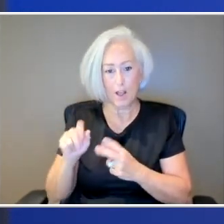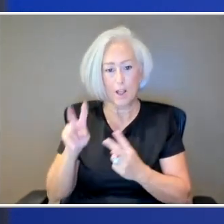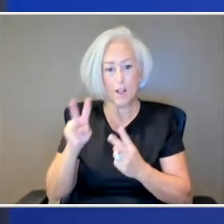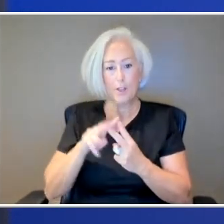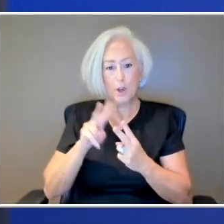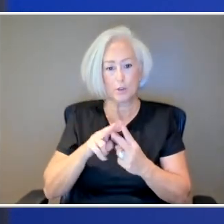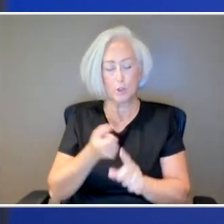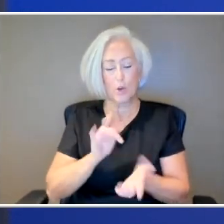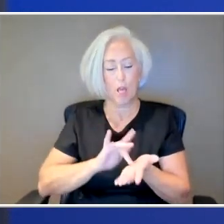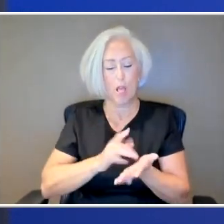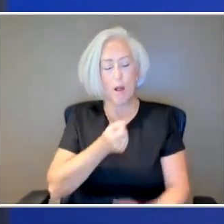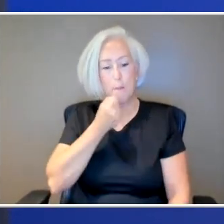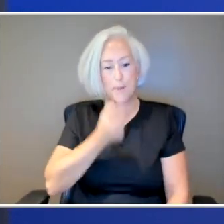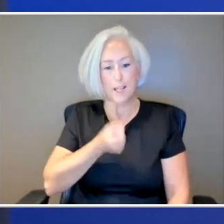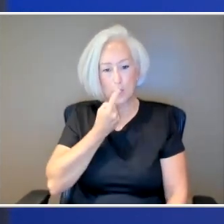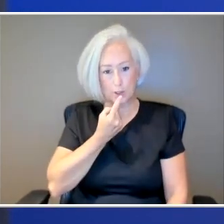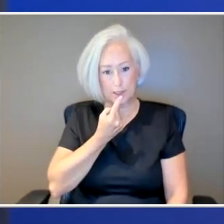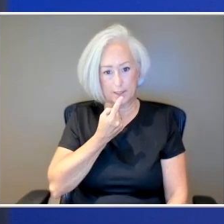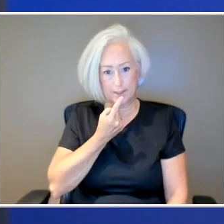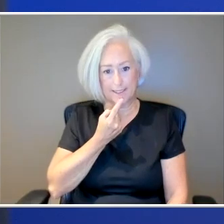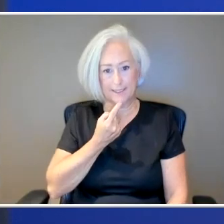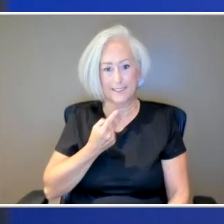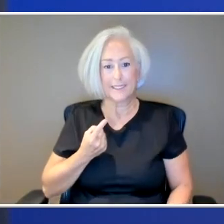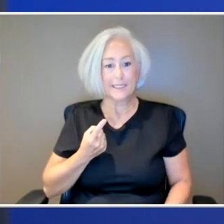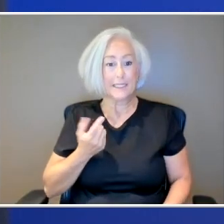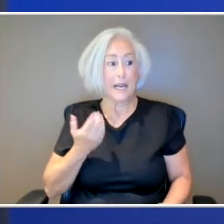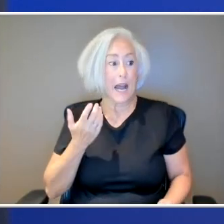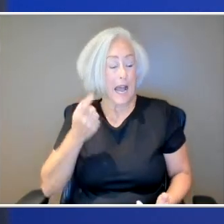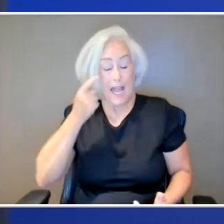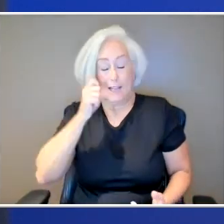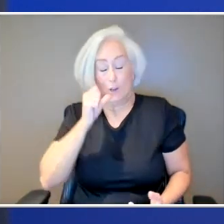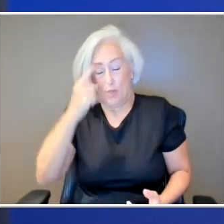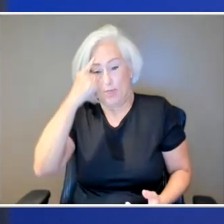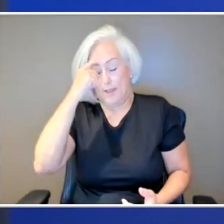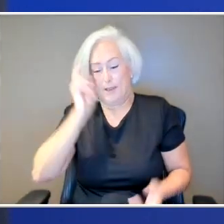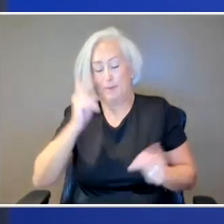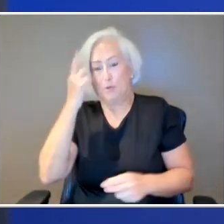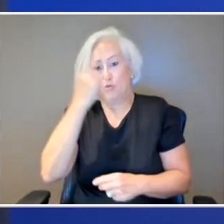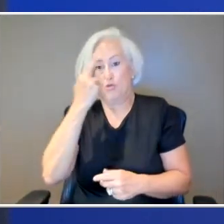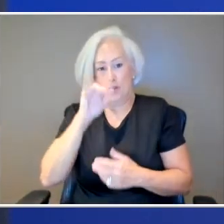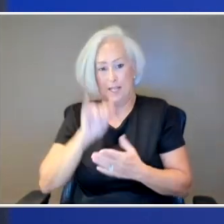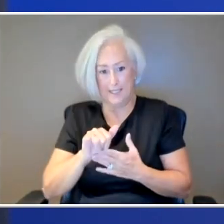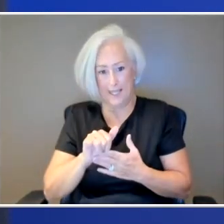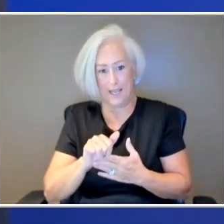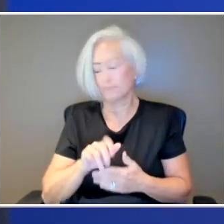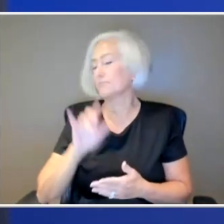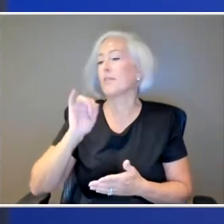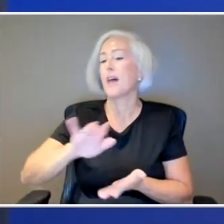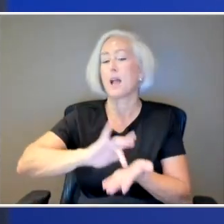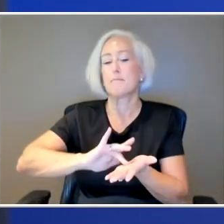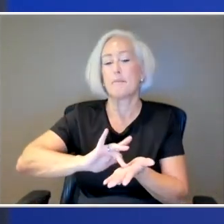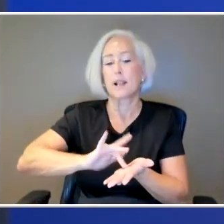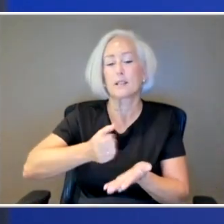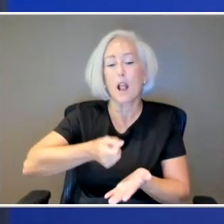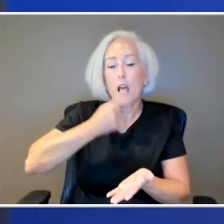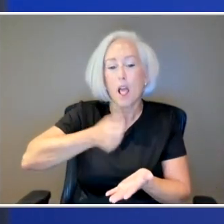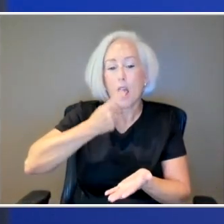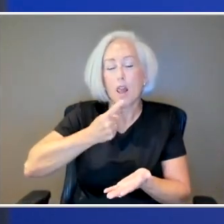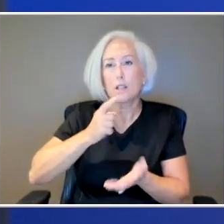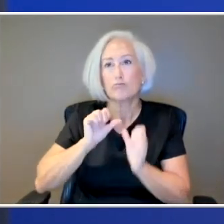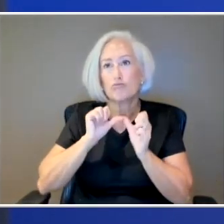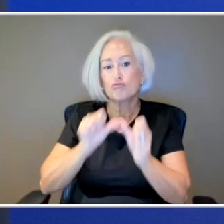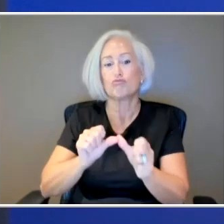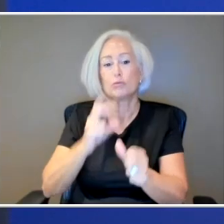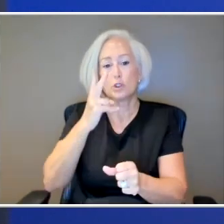that's not something that people might realize. So I took the medication for, I think, about close to 2 years